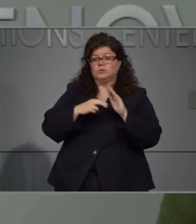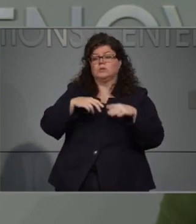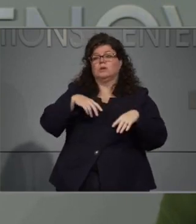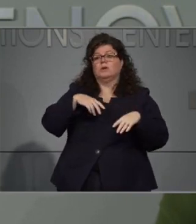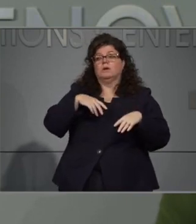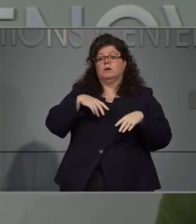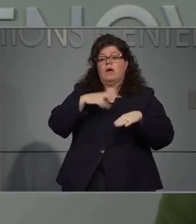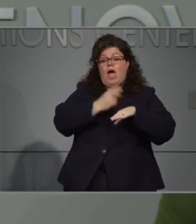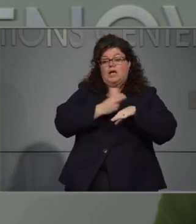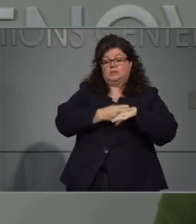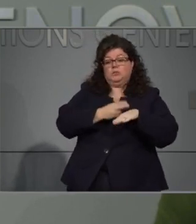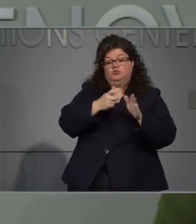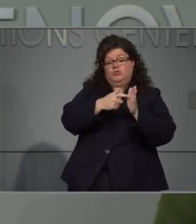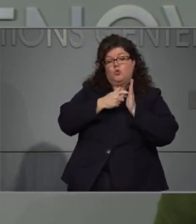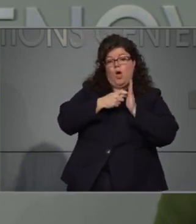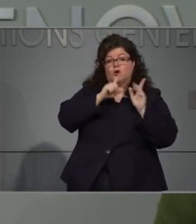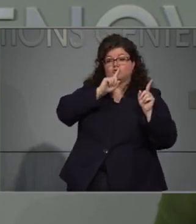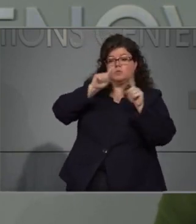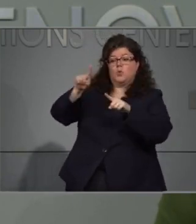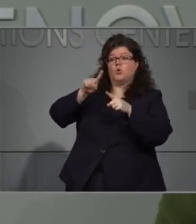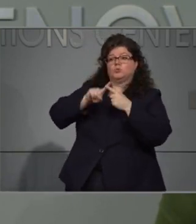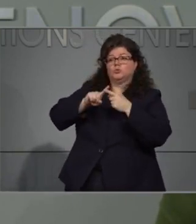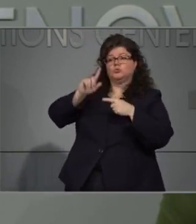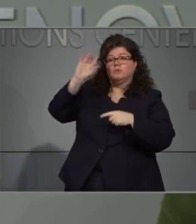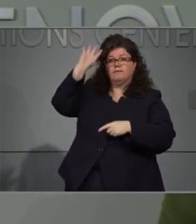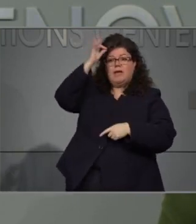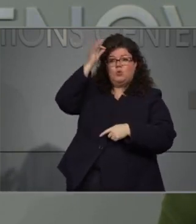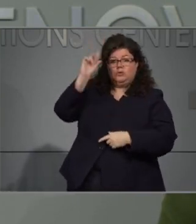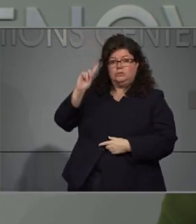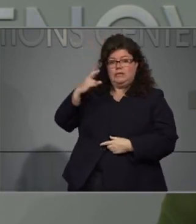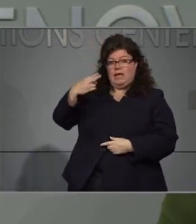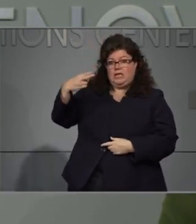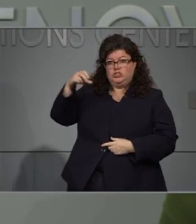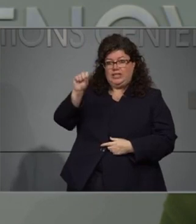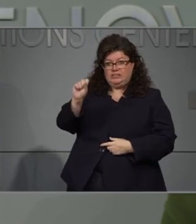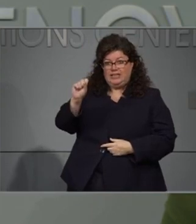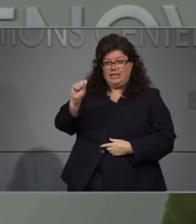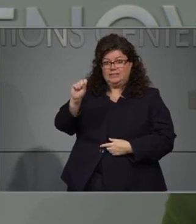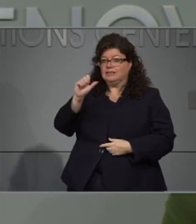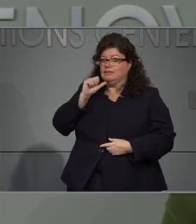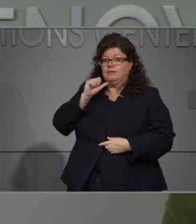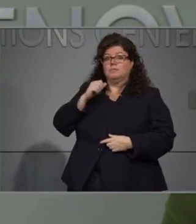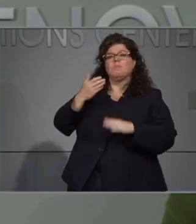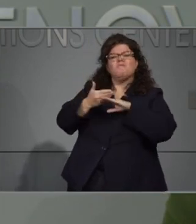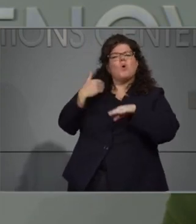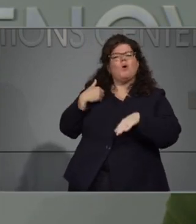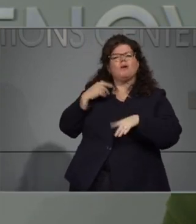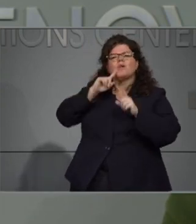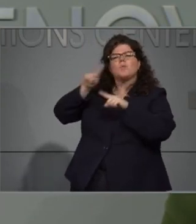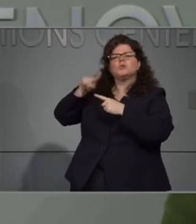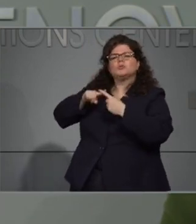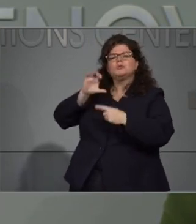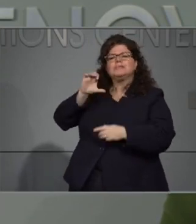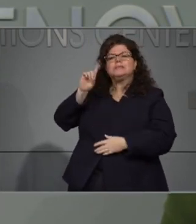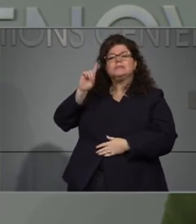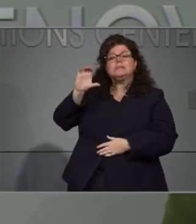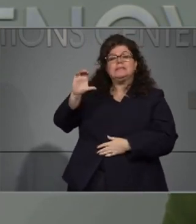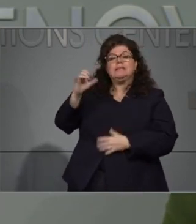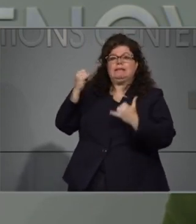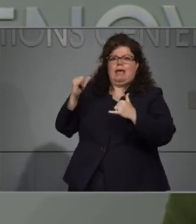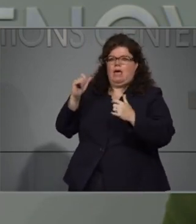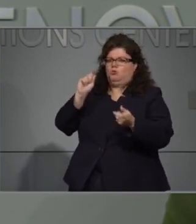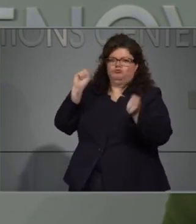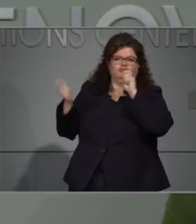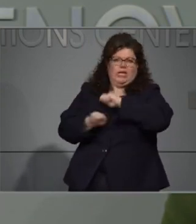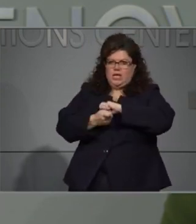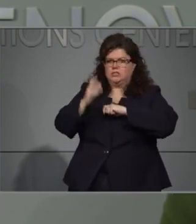I'll share. One is that the state has been reporting to the federal government on behalf of the hospitals up until